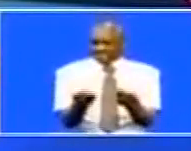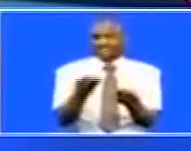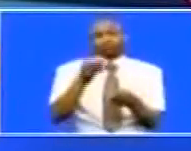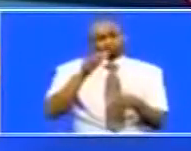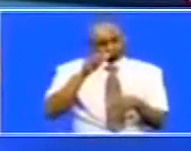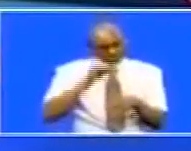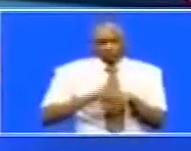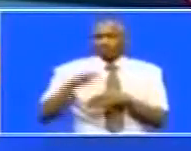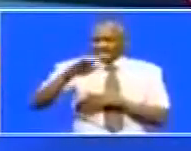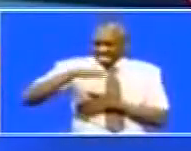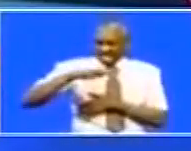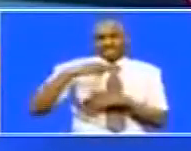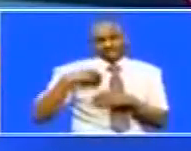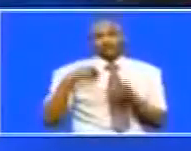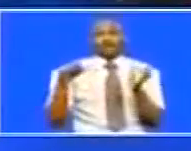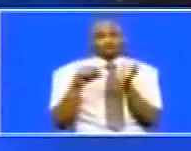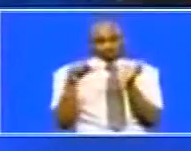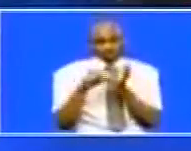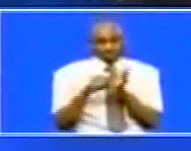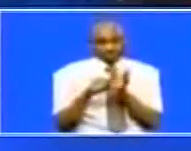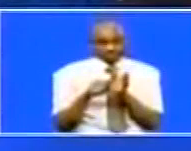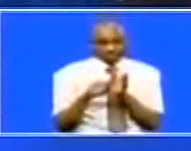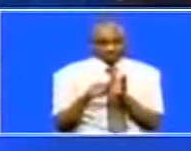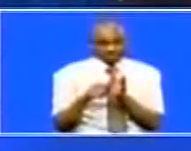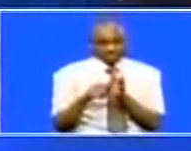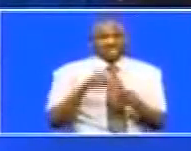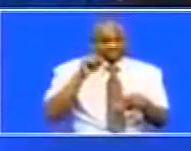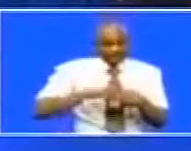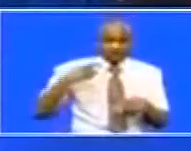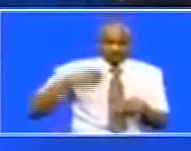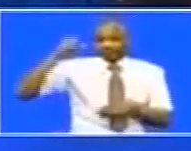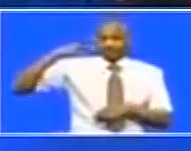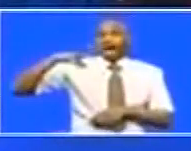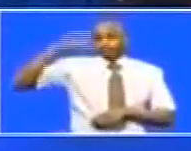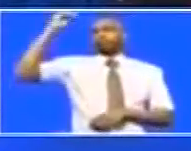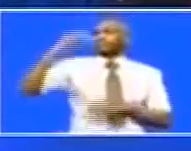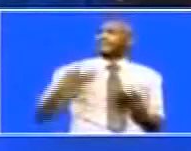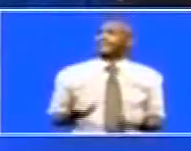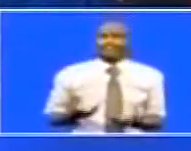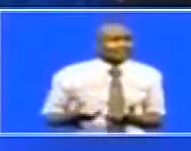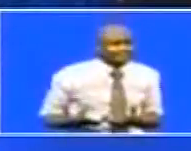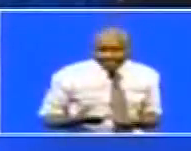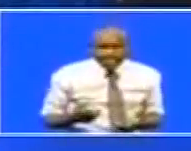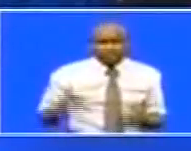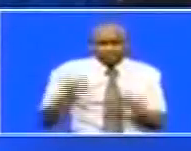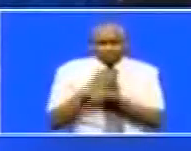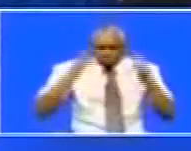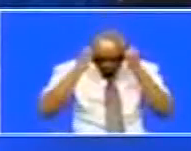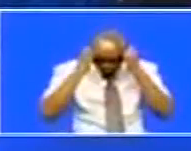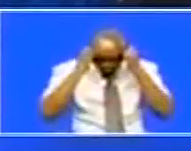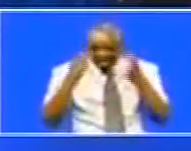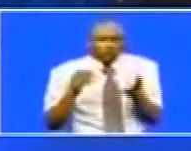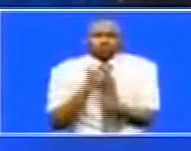resilience in the face of disruptions. When you have a power cut, you want to be able to still be able to